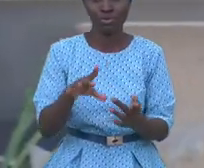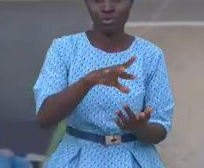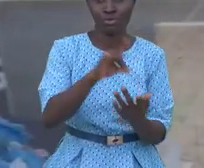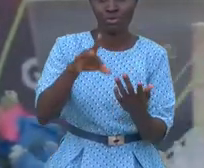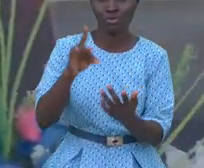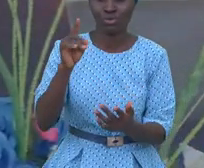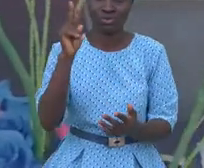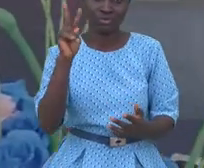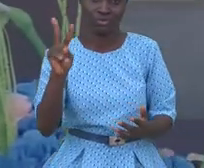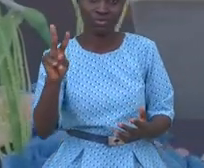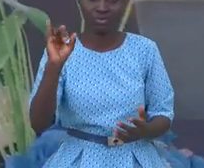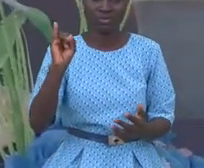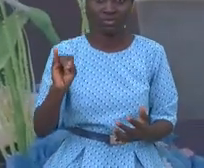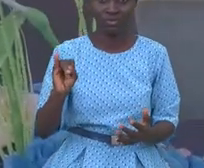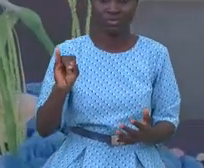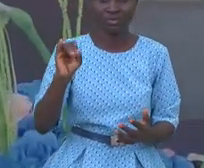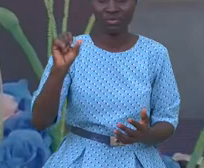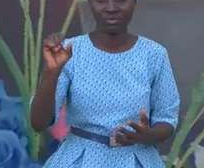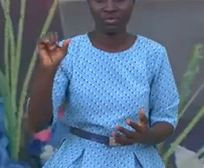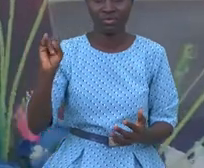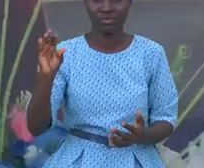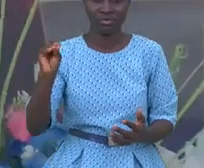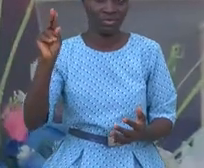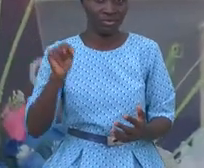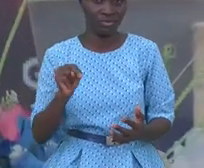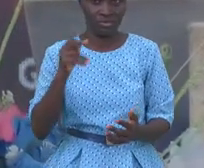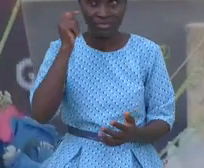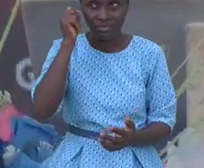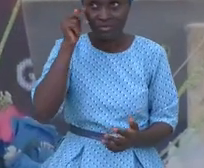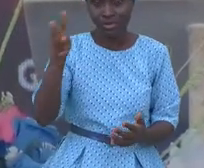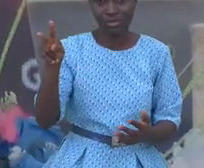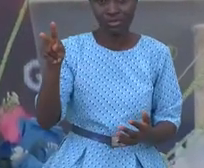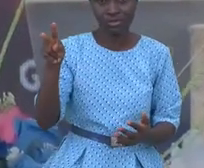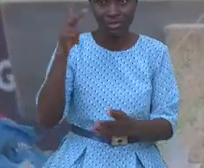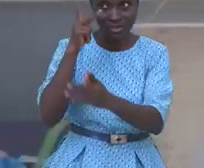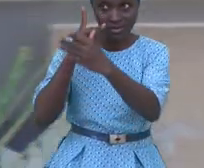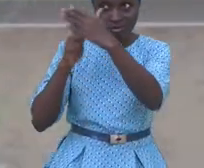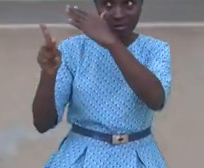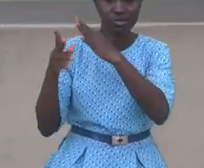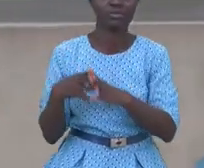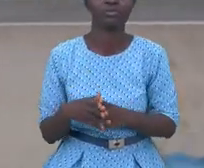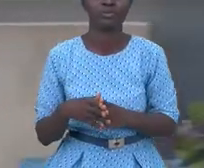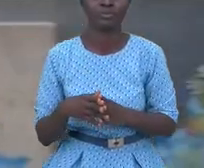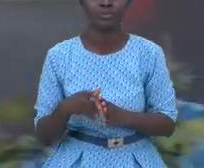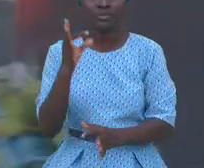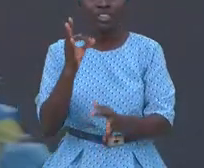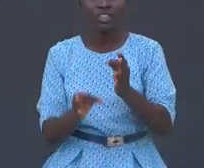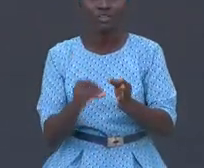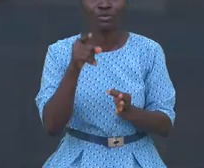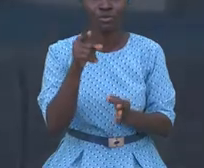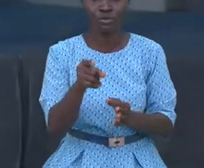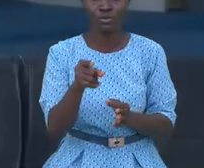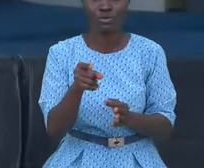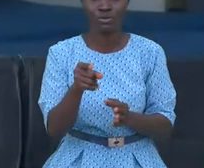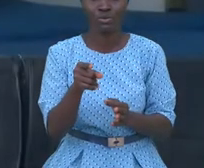just looking down, you'll not see beyond the ground around you. But if you're going to, and I know you